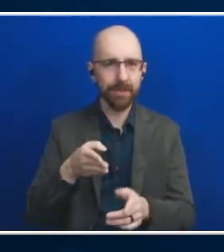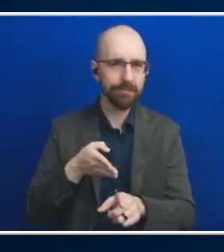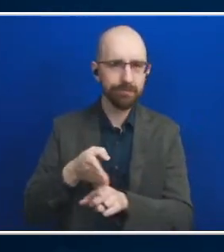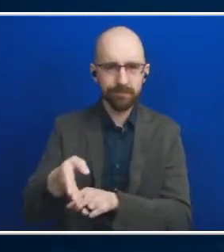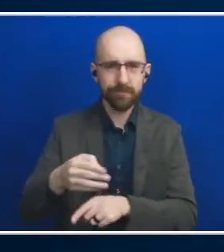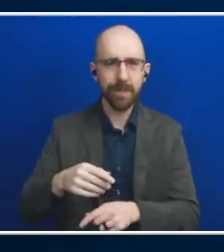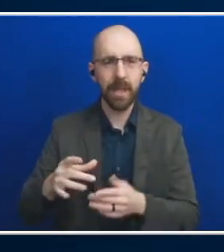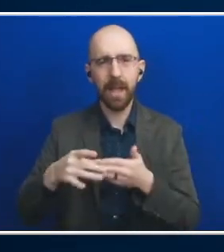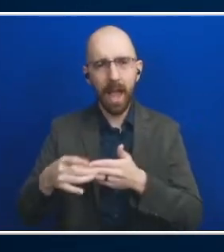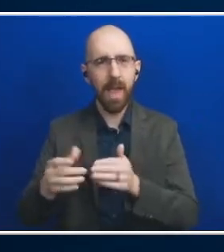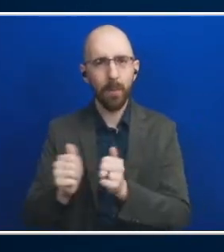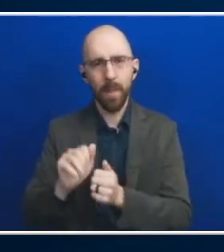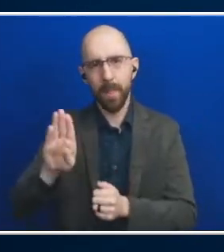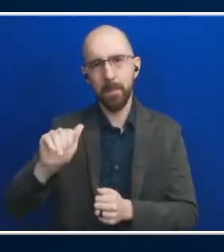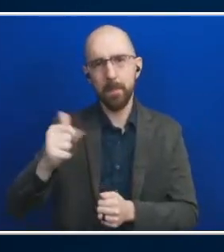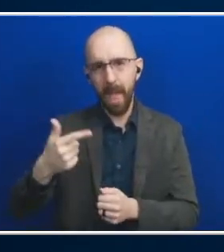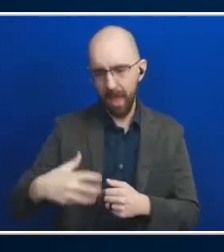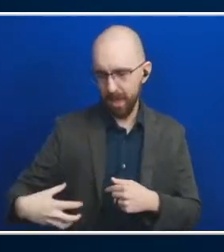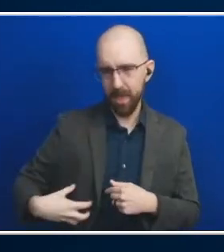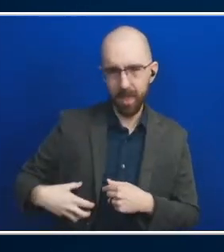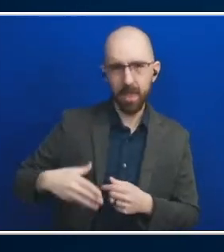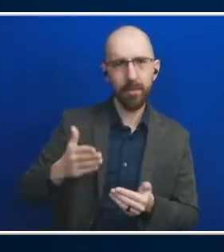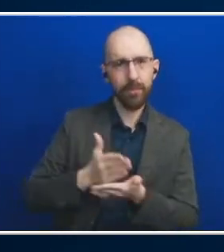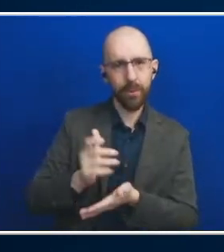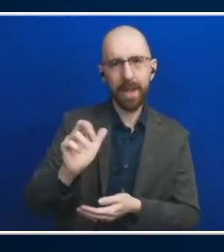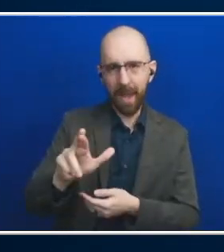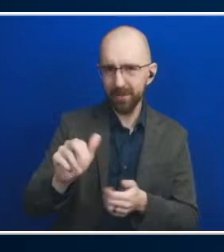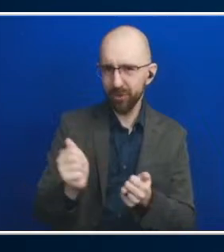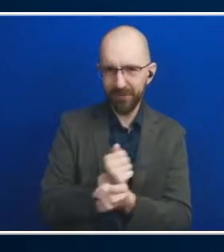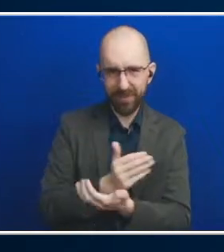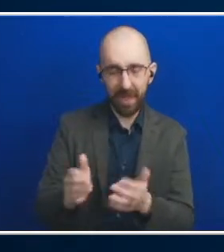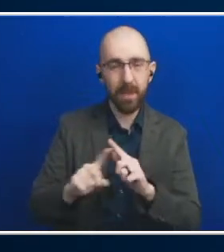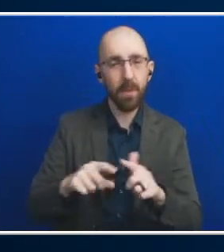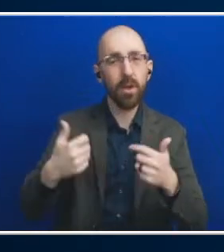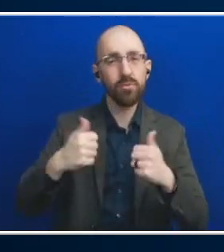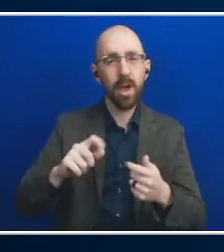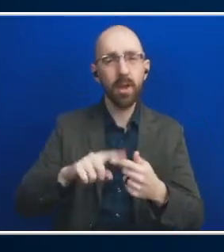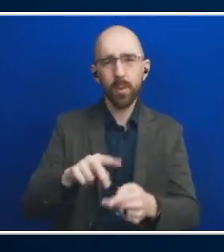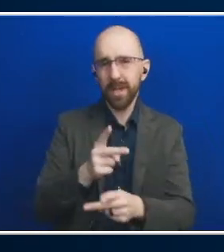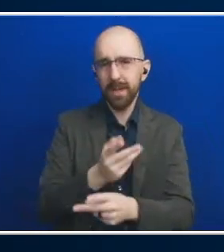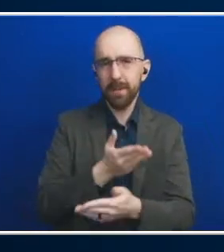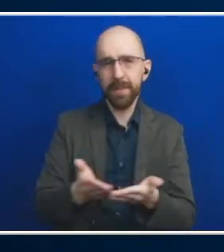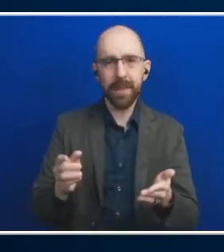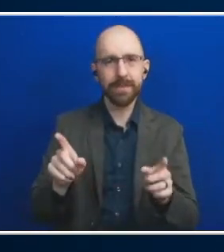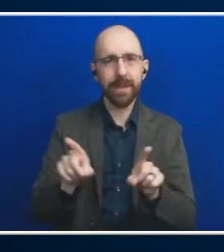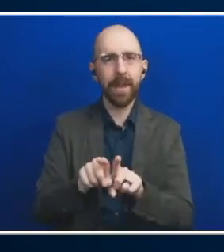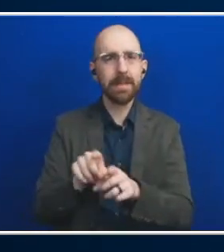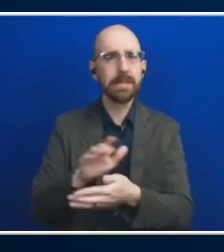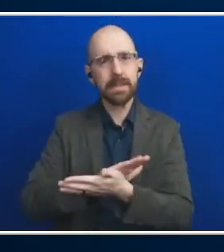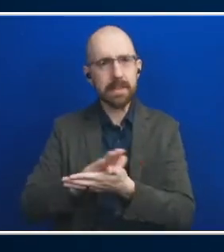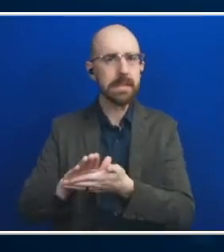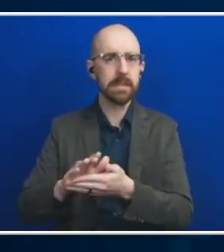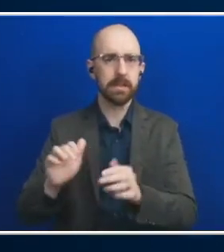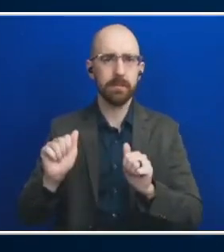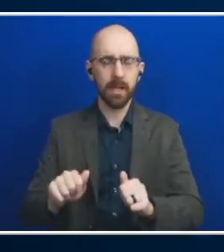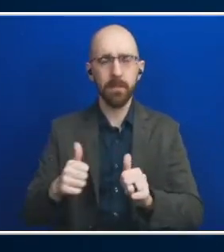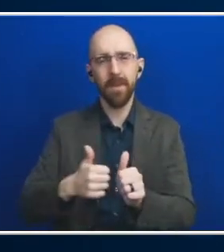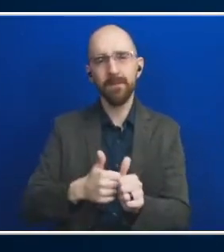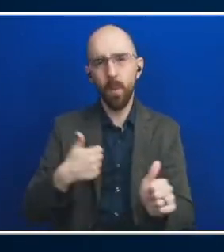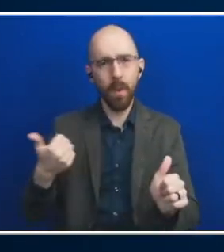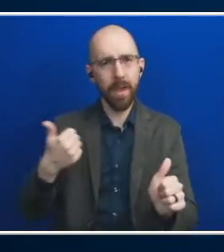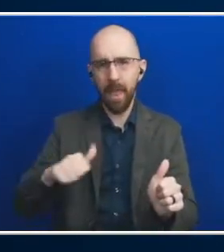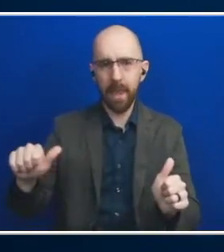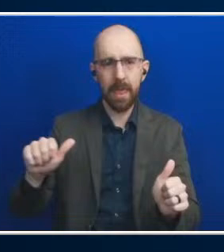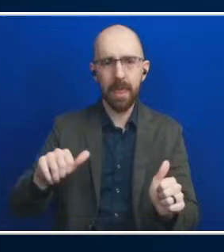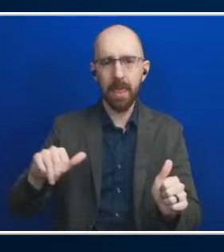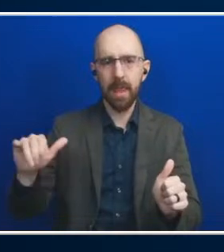itself and going through the cancer and everything. But just trying to keep things as clean as possible, avoiding anything with as